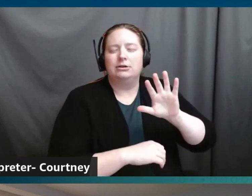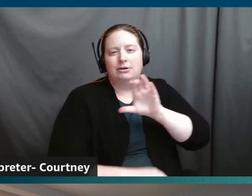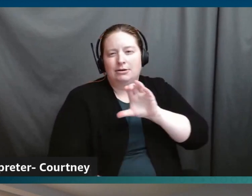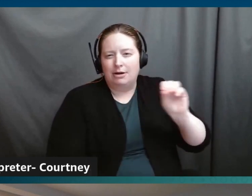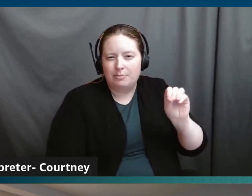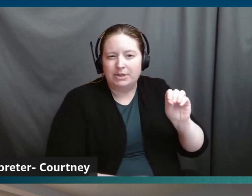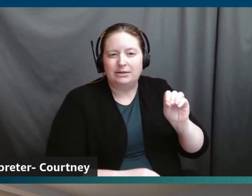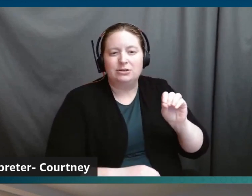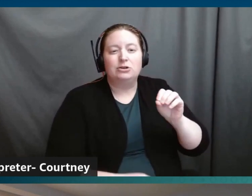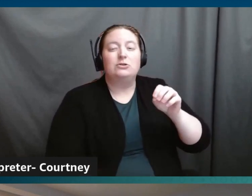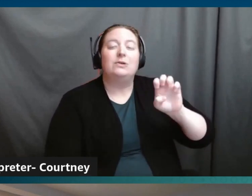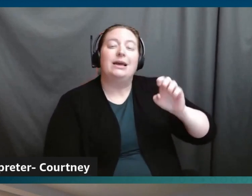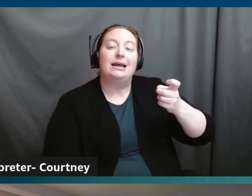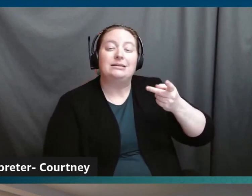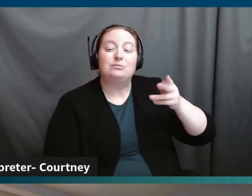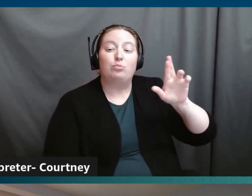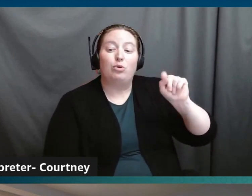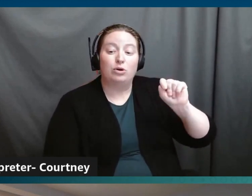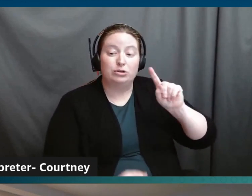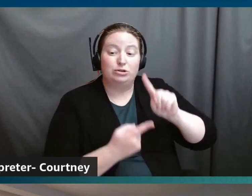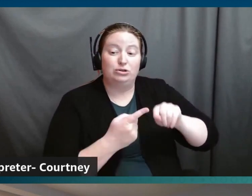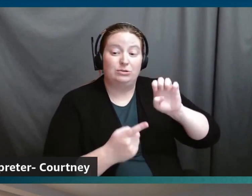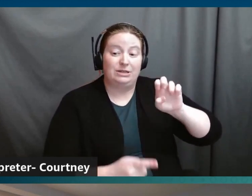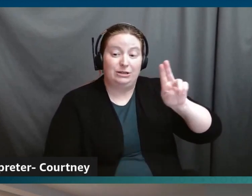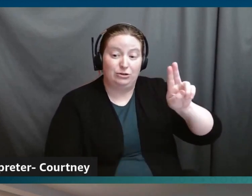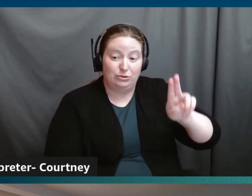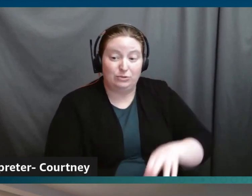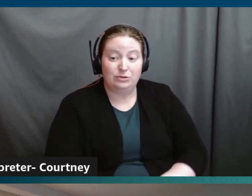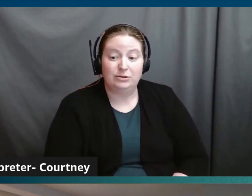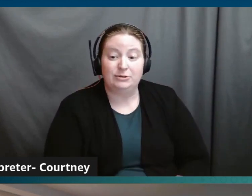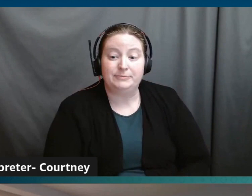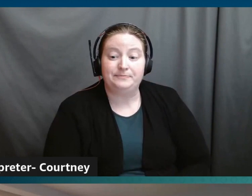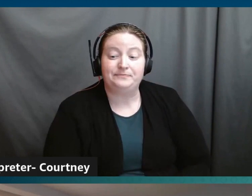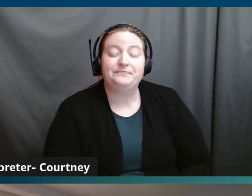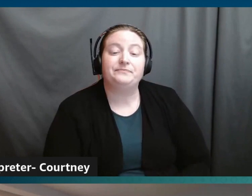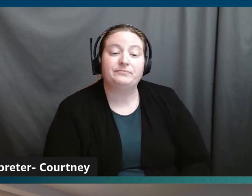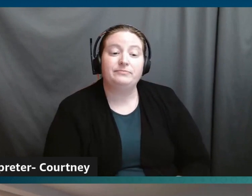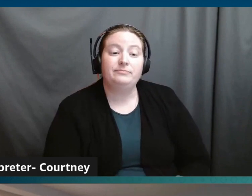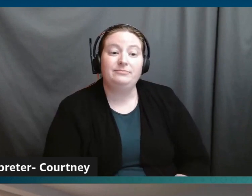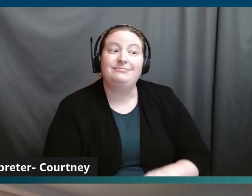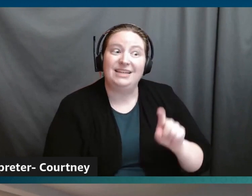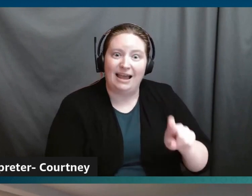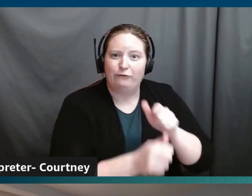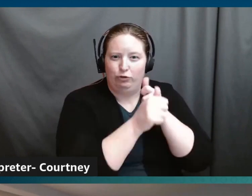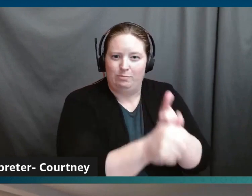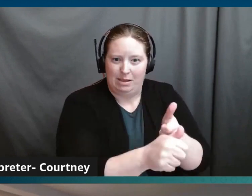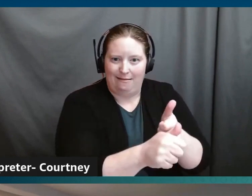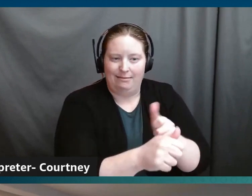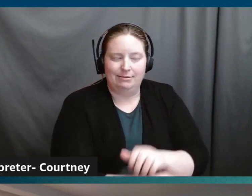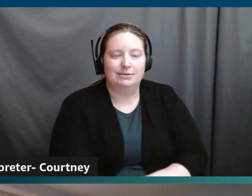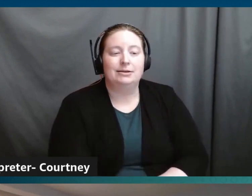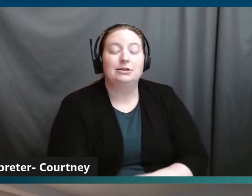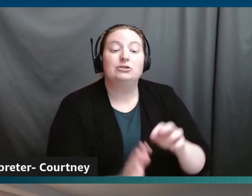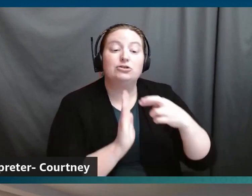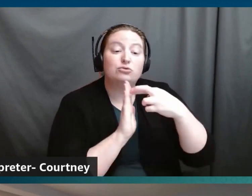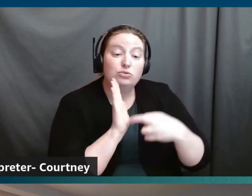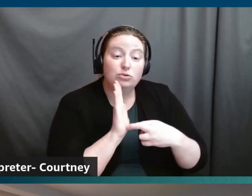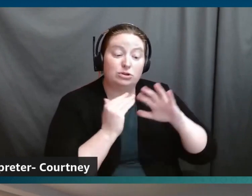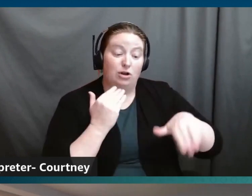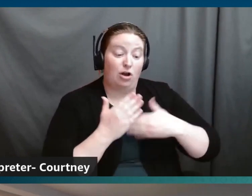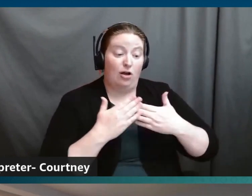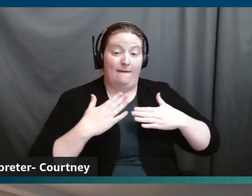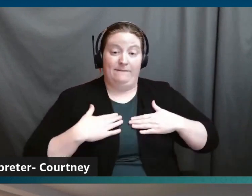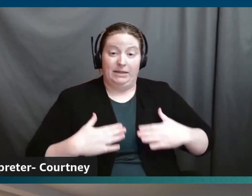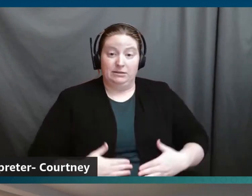have to comply and take action. So the rules to make all physical goods in the